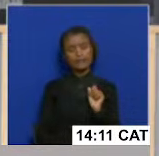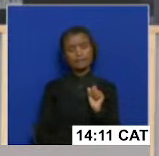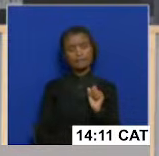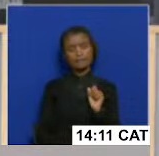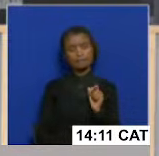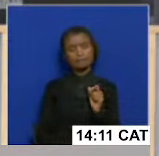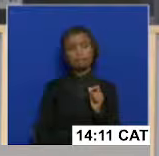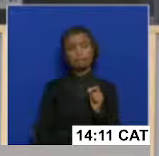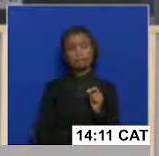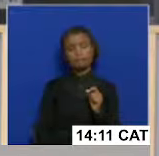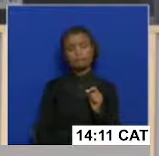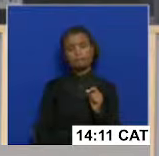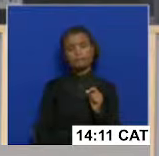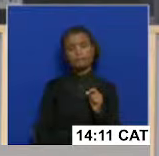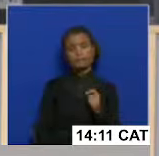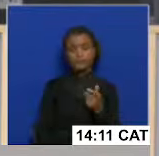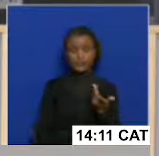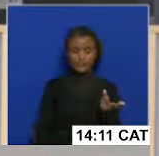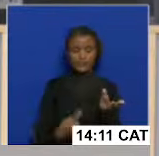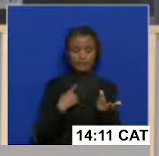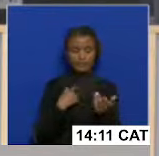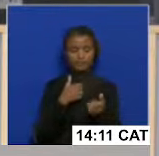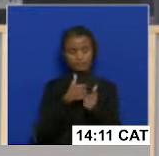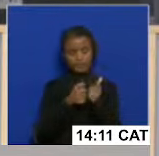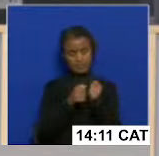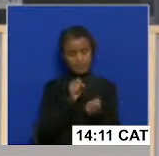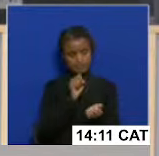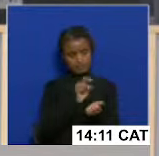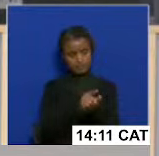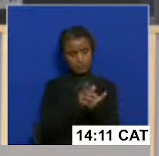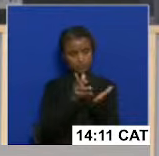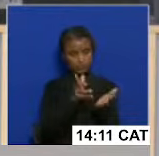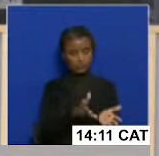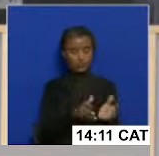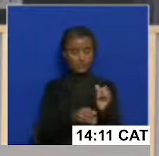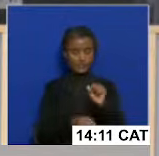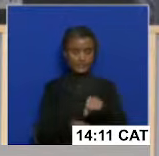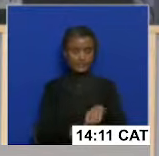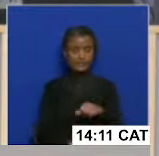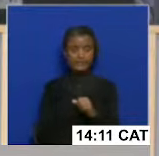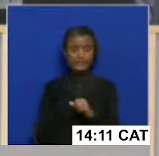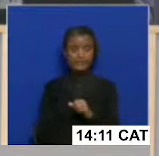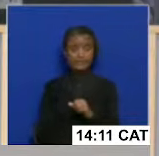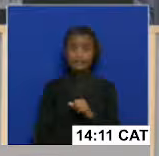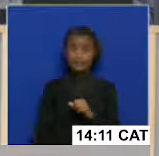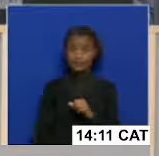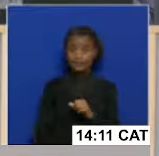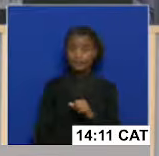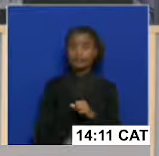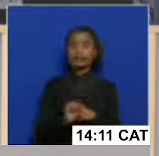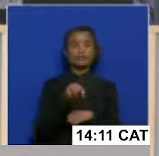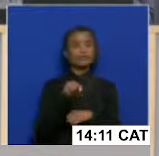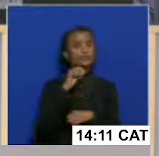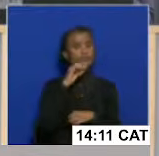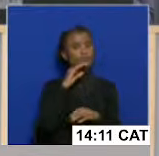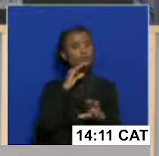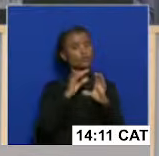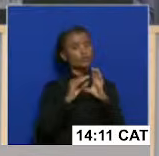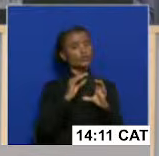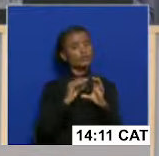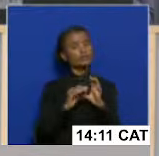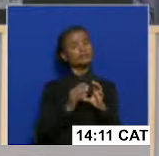that's how I wrote it. Yes. That's what you're communicating, or that's what this communicates. You were